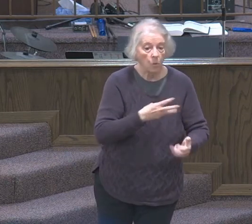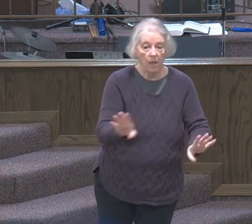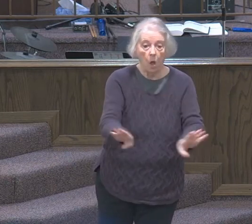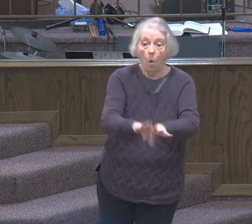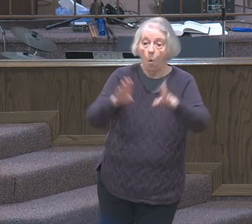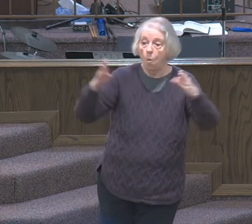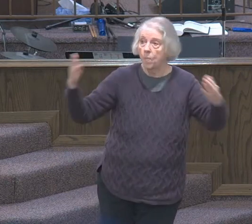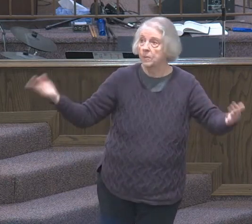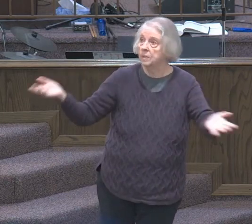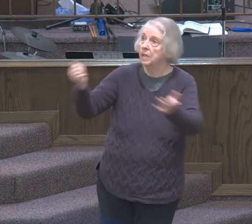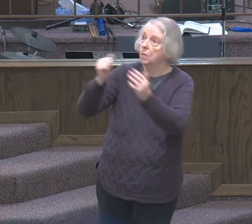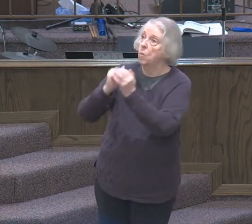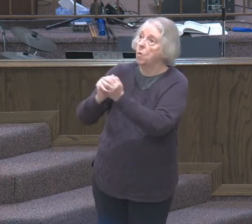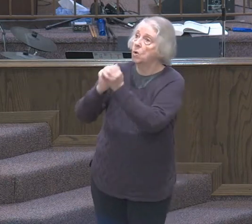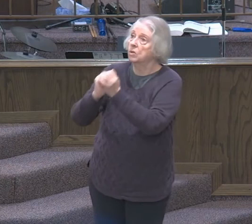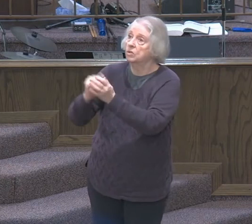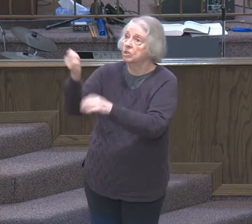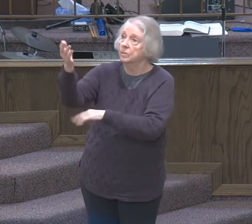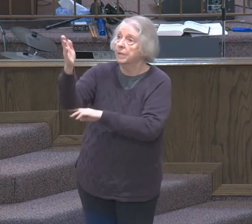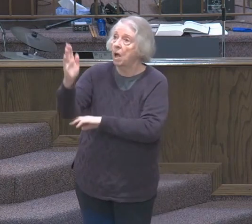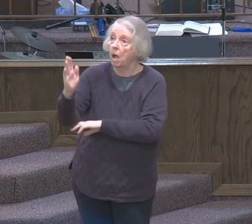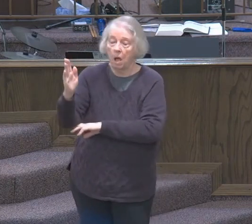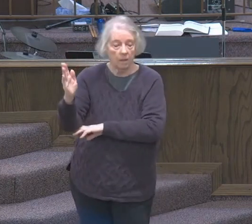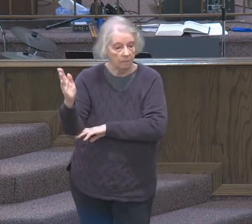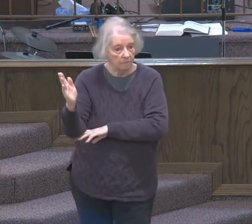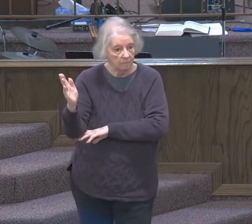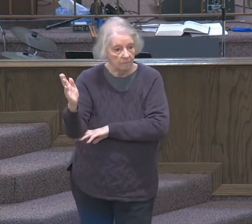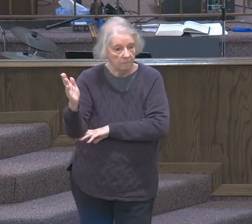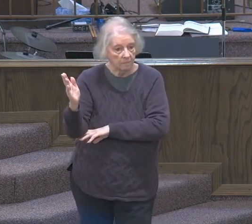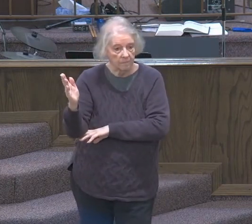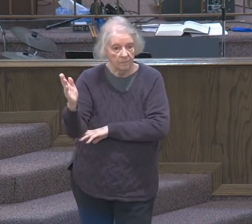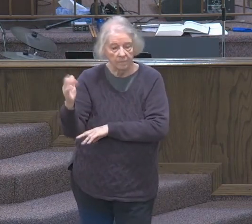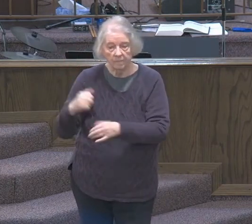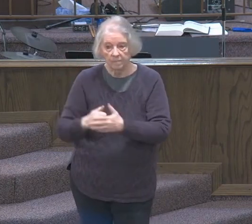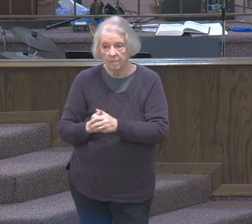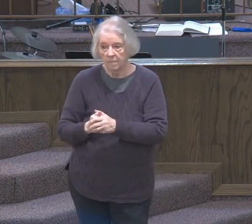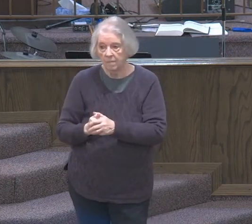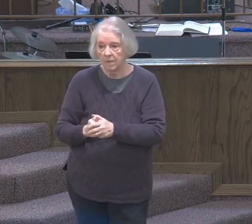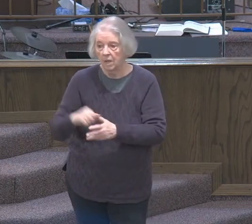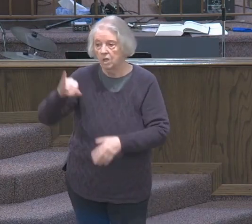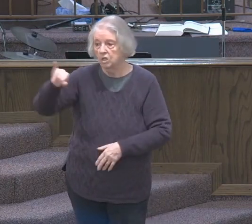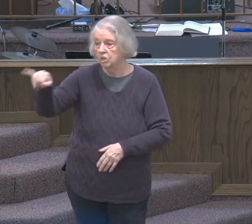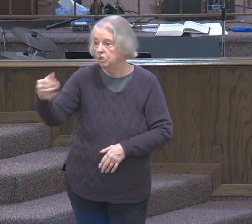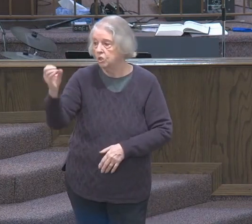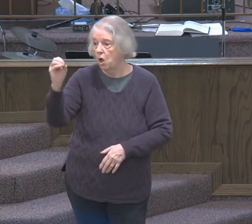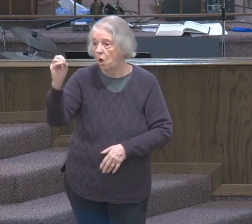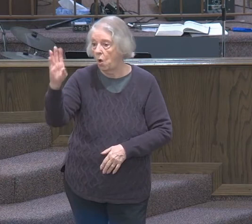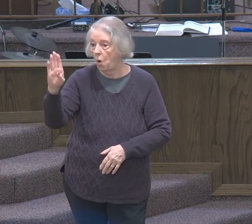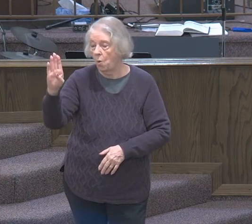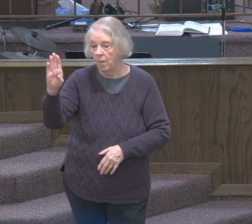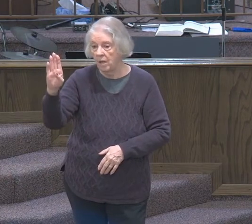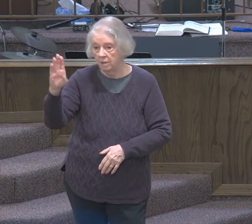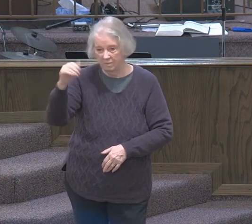He worshiped in exclamation and repentance. Job, throughout the